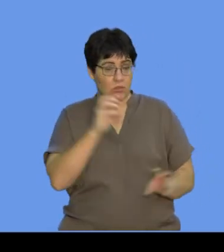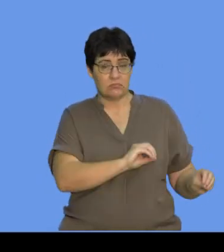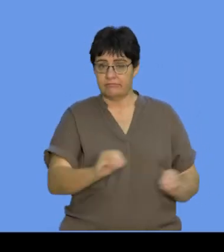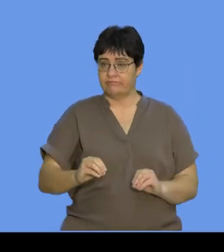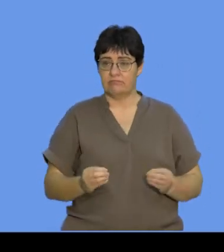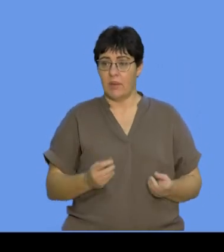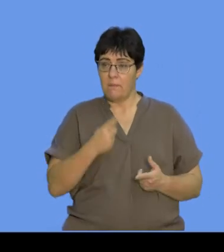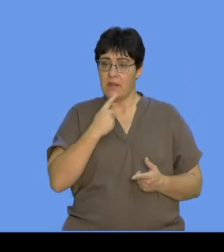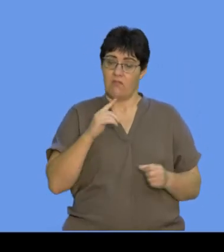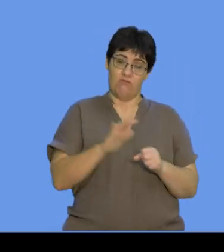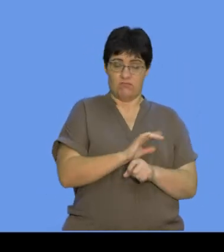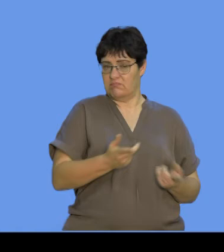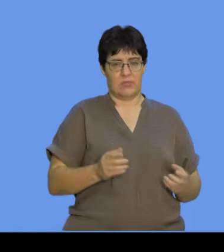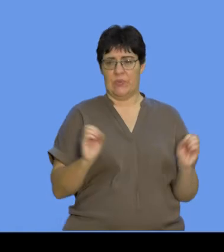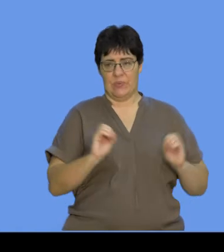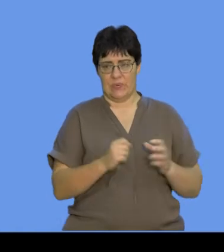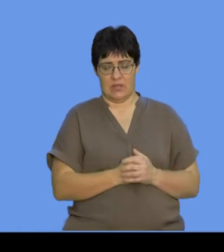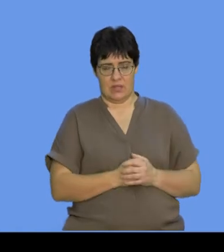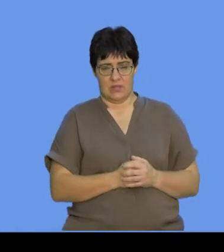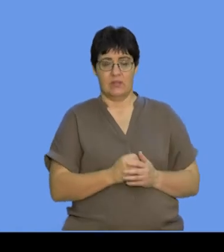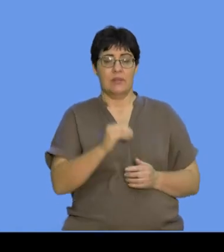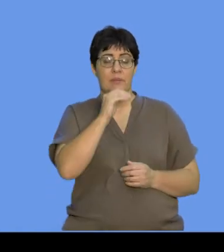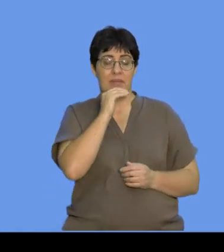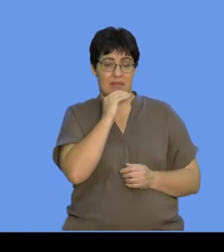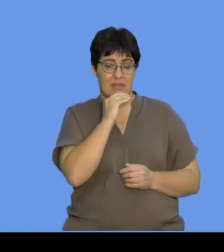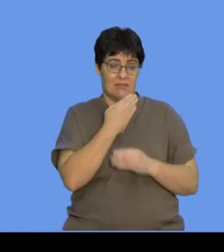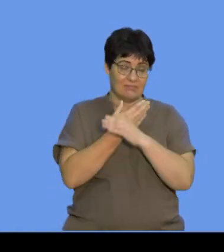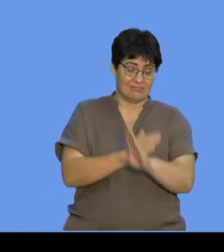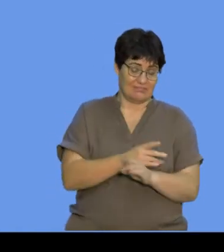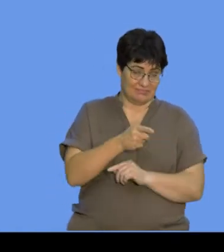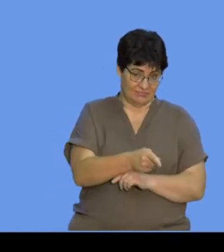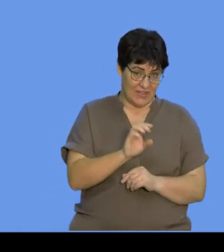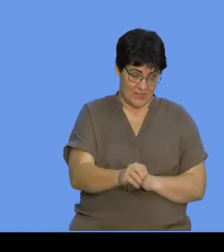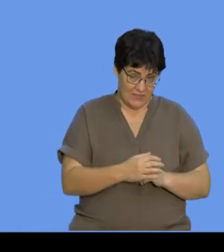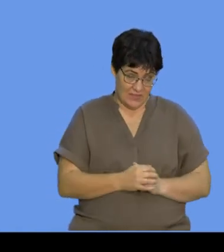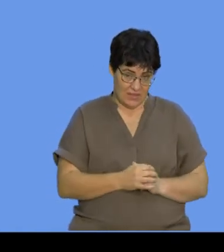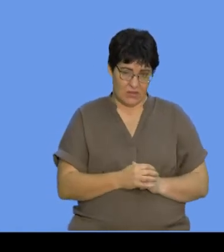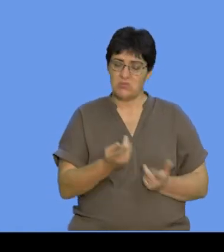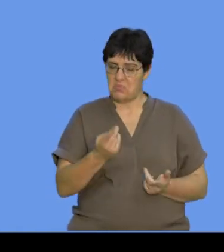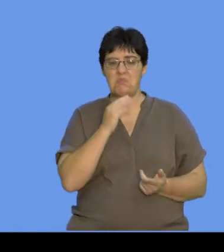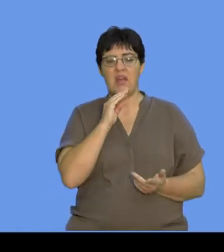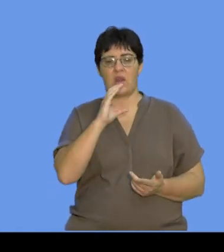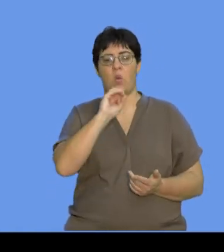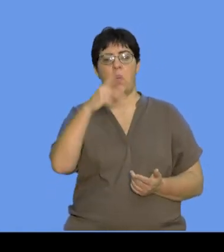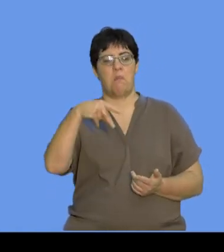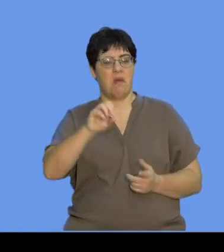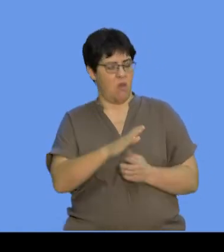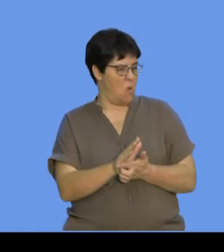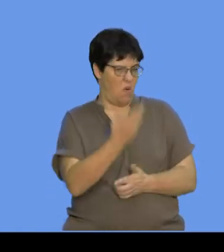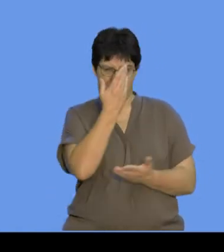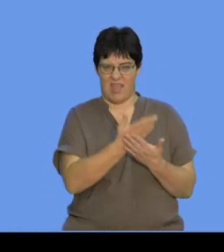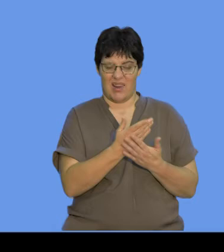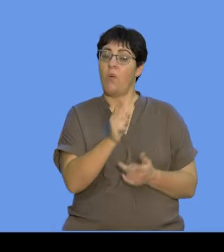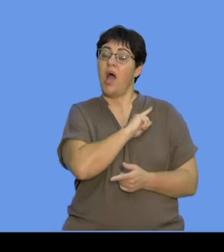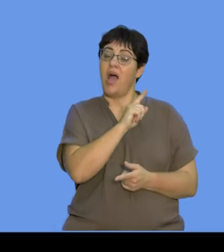that tell us? It means it is an insulator. So if it, as a solid, we can take out copper, because